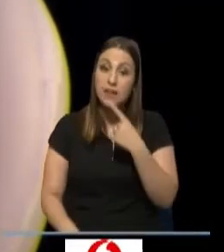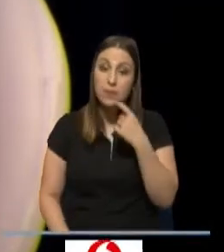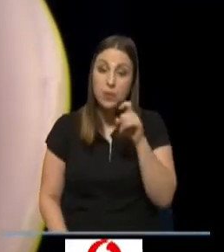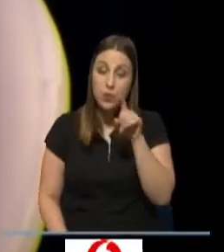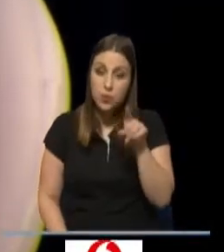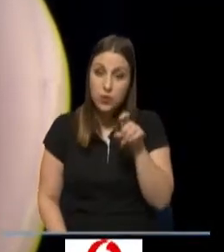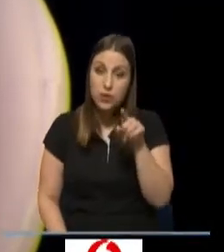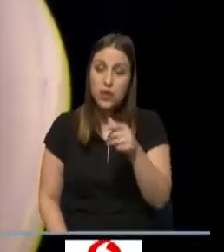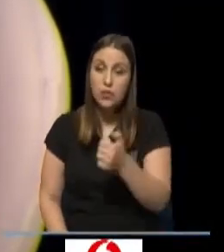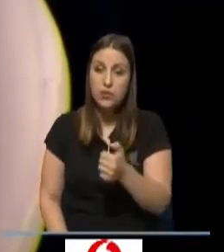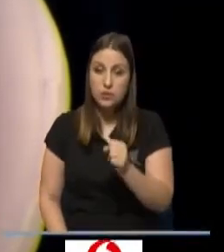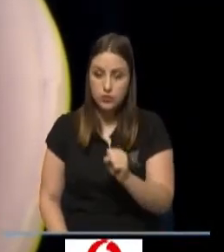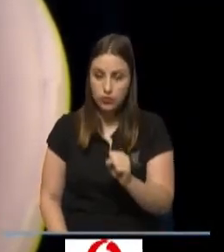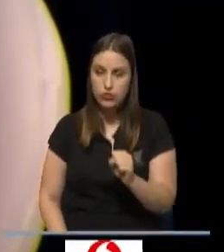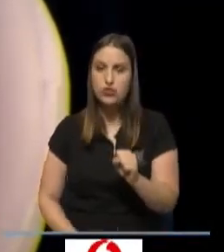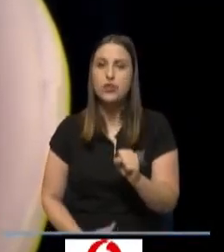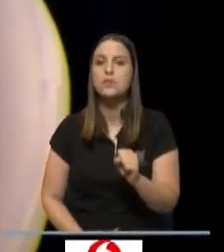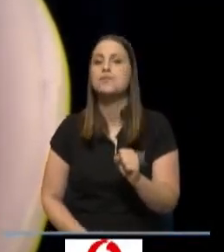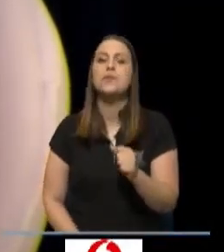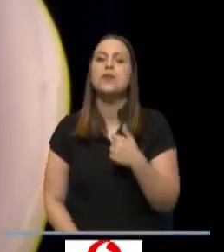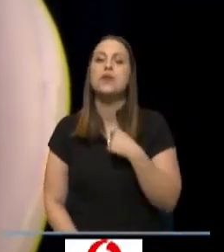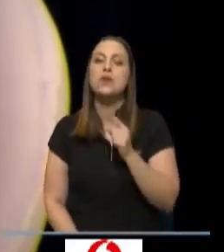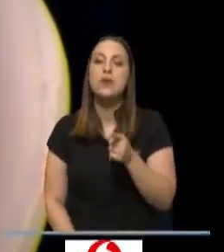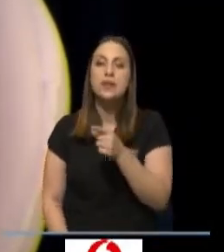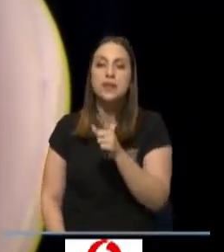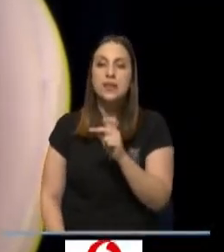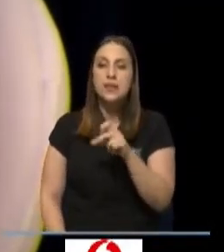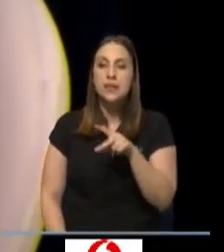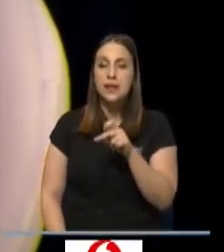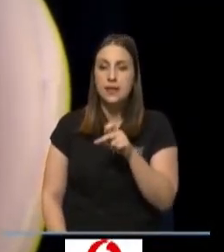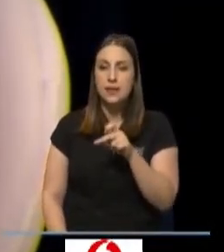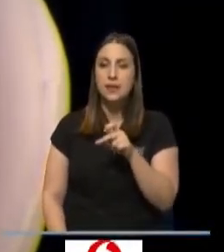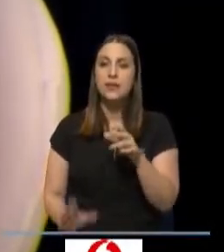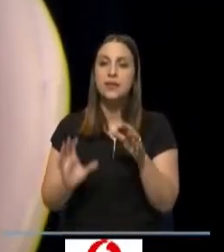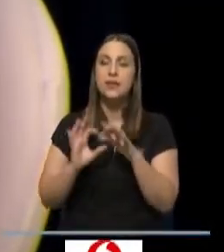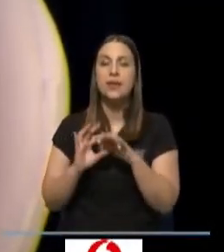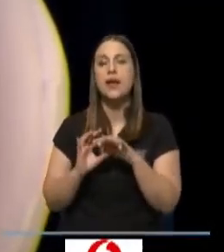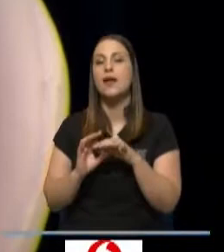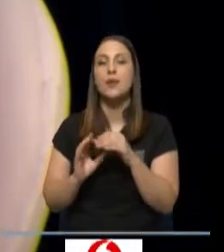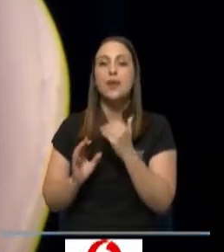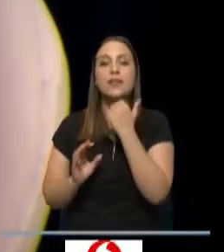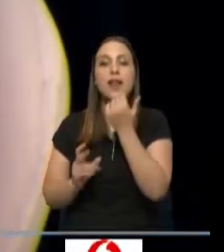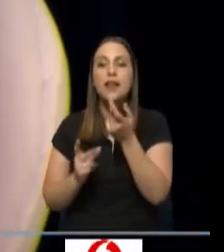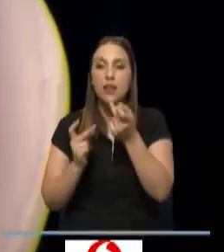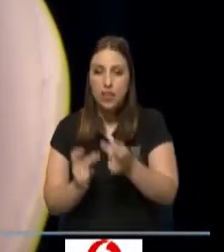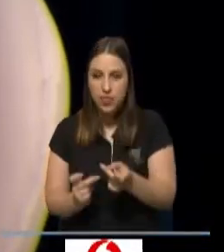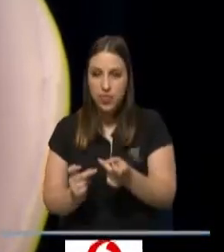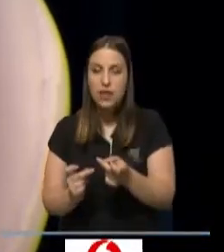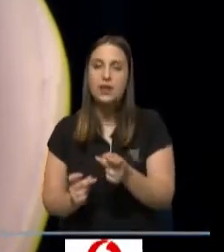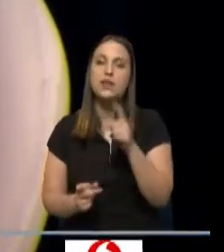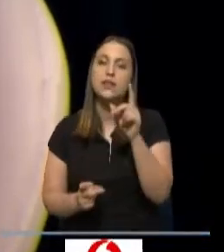order to finish this question of 5G. I would like to begin with you, Anna, in terms